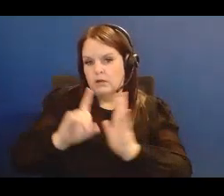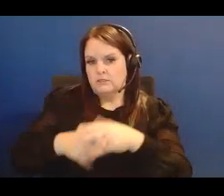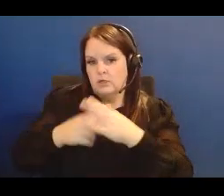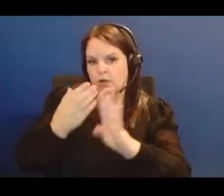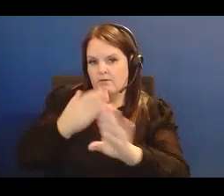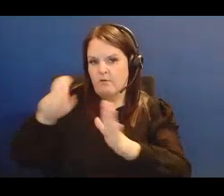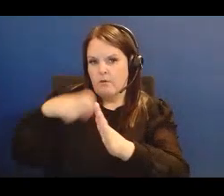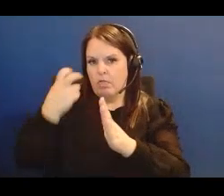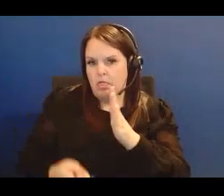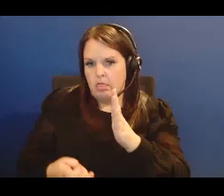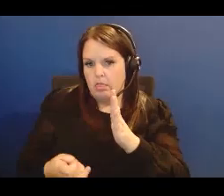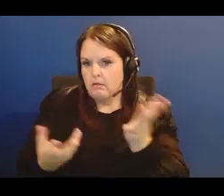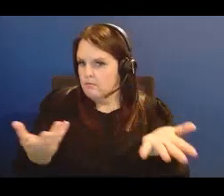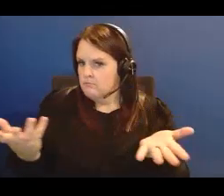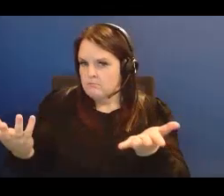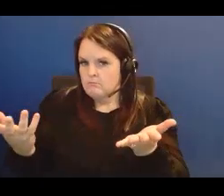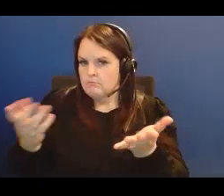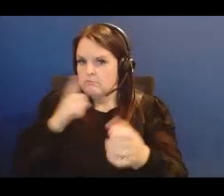meeting?